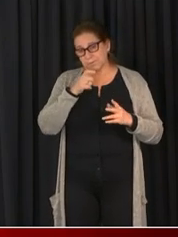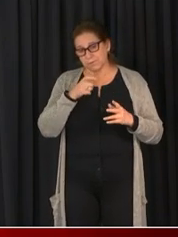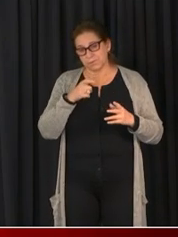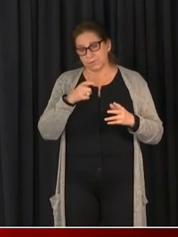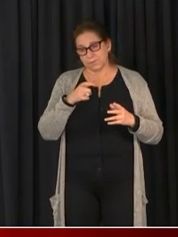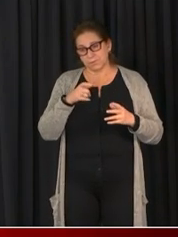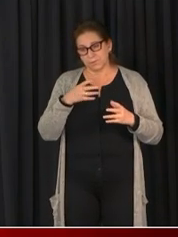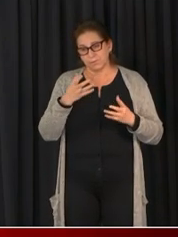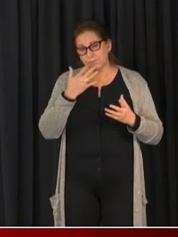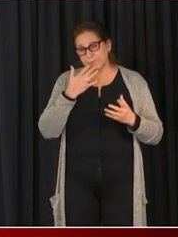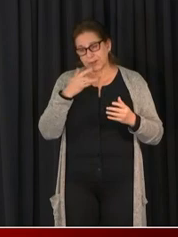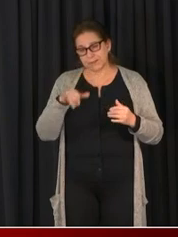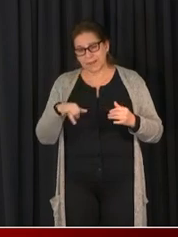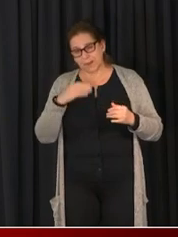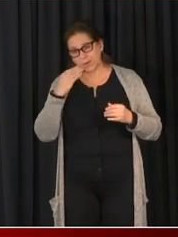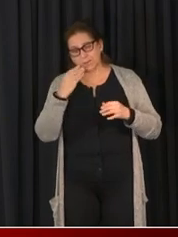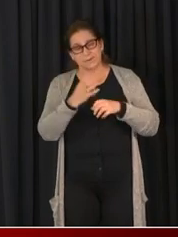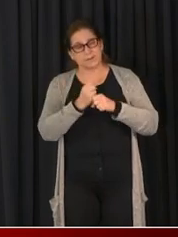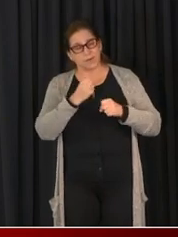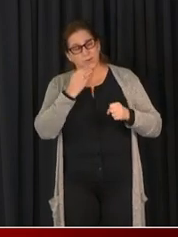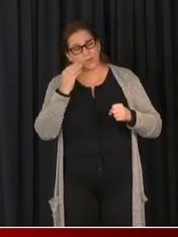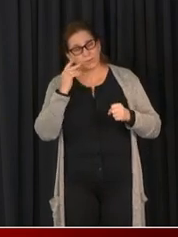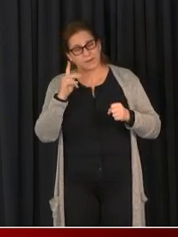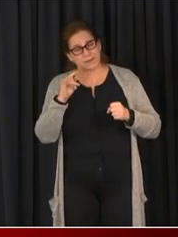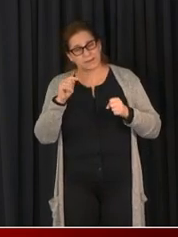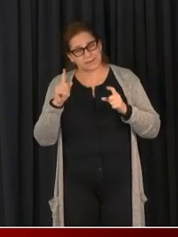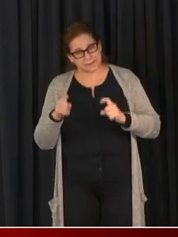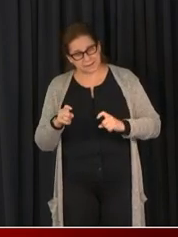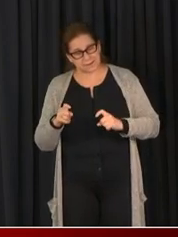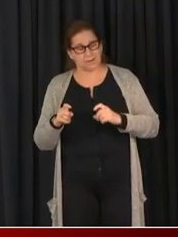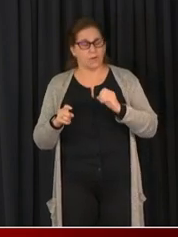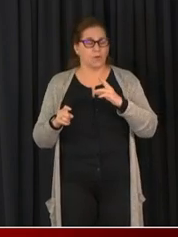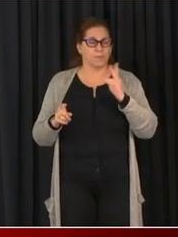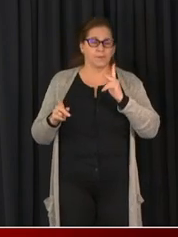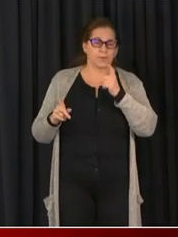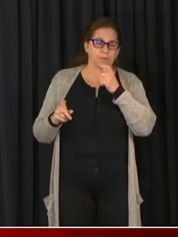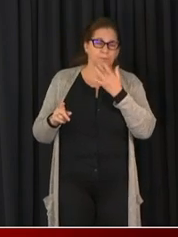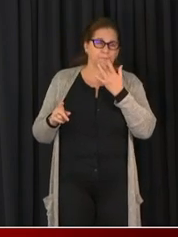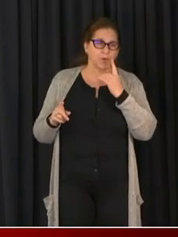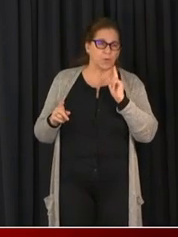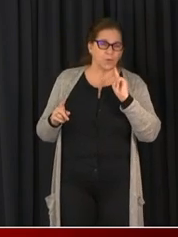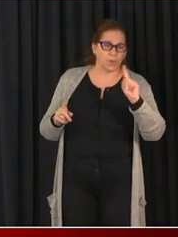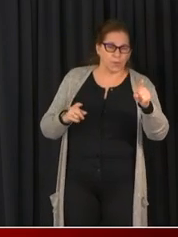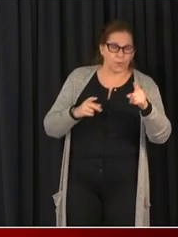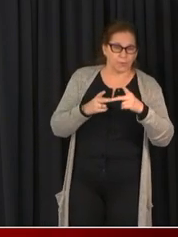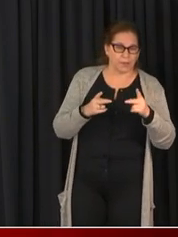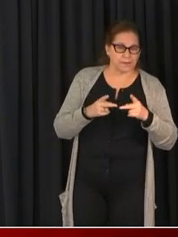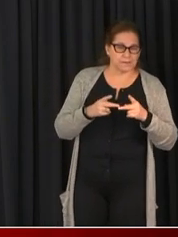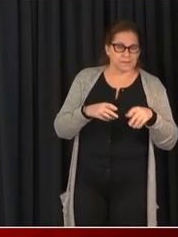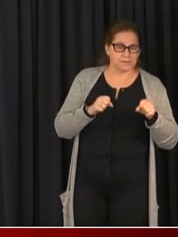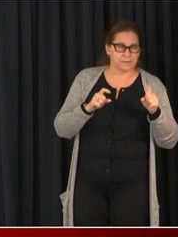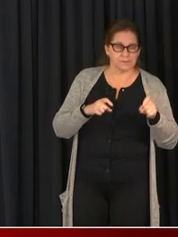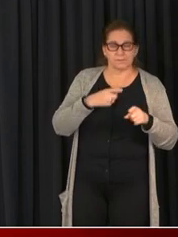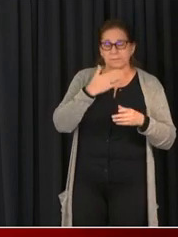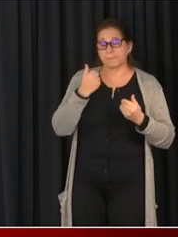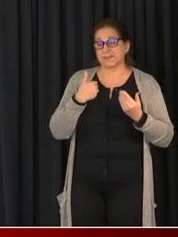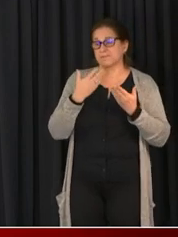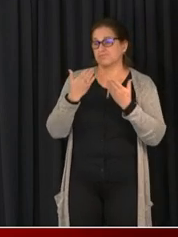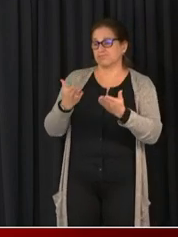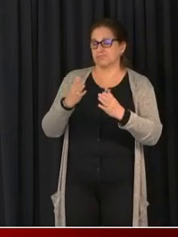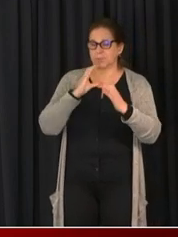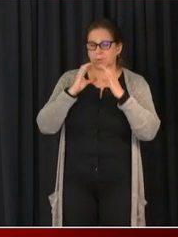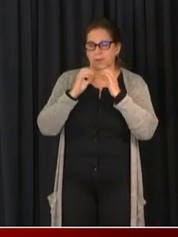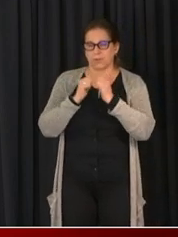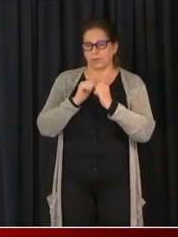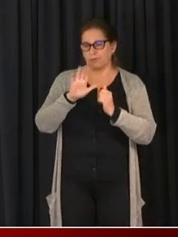receive the test kit at home and not go out to a site, or who have been in communication with their healthcare provider and their healthcare